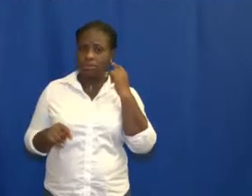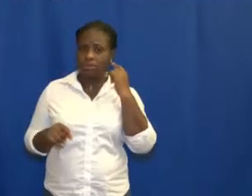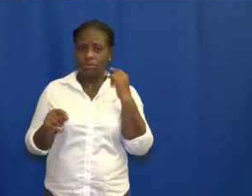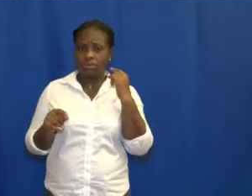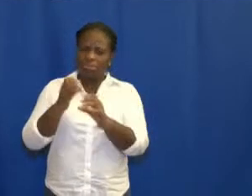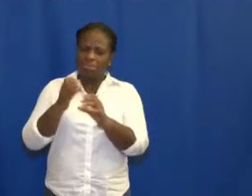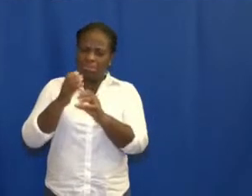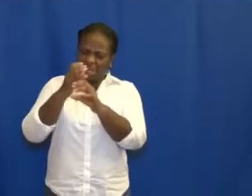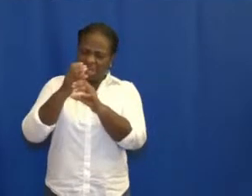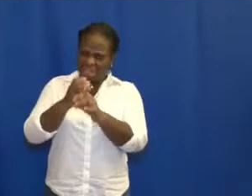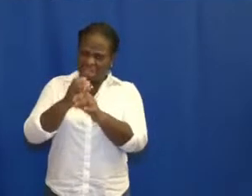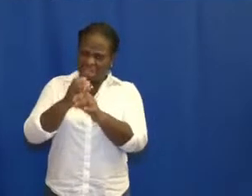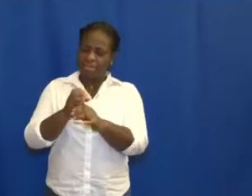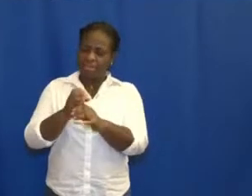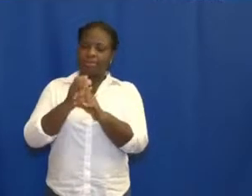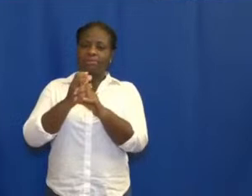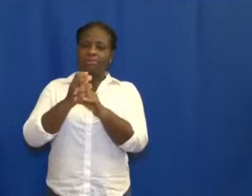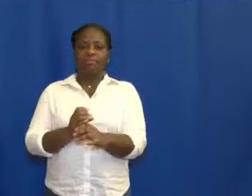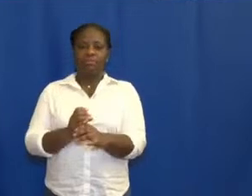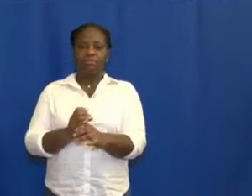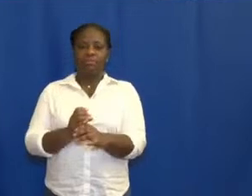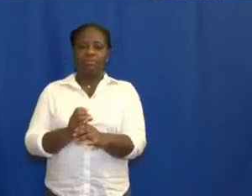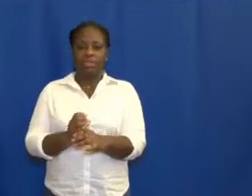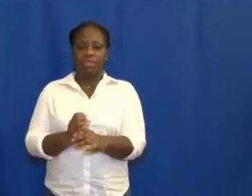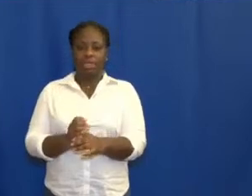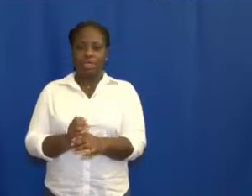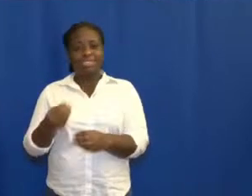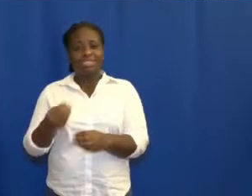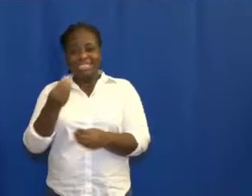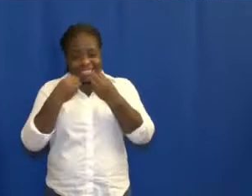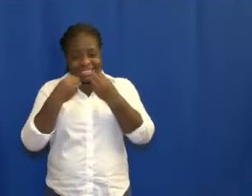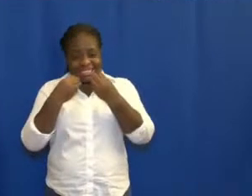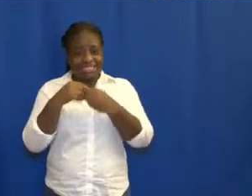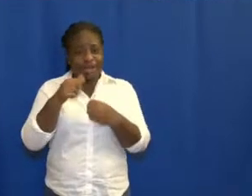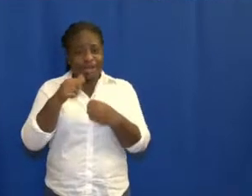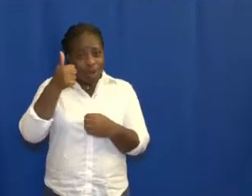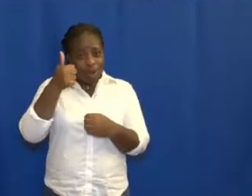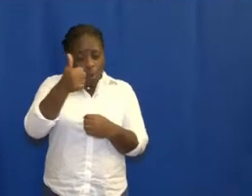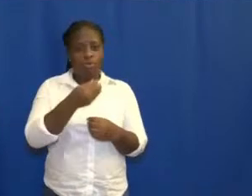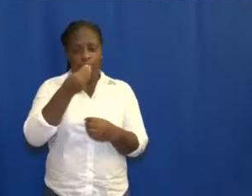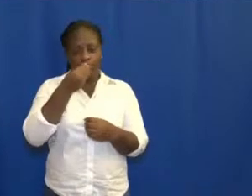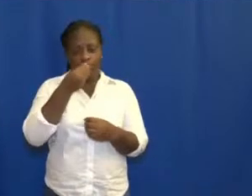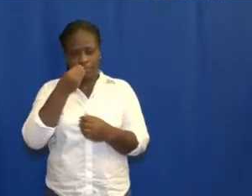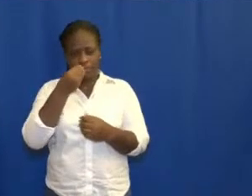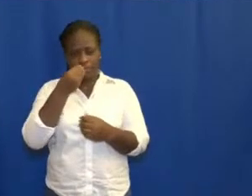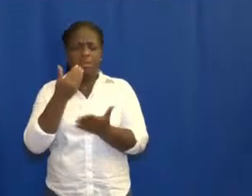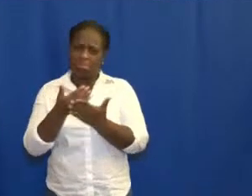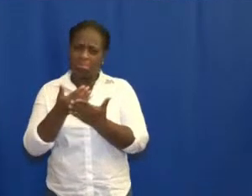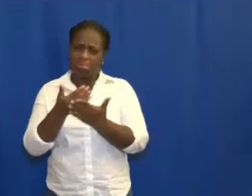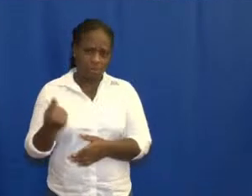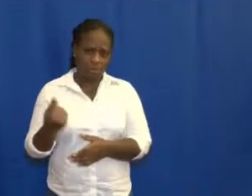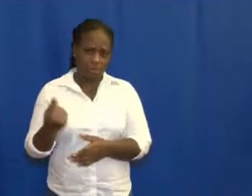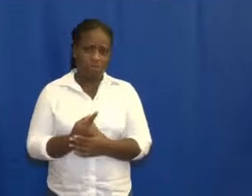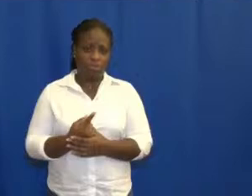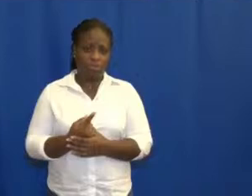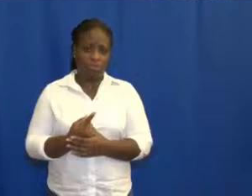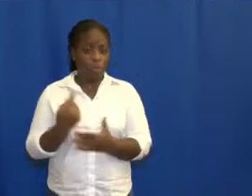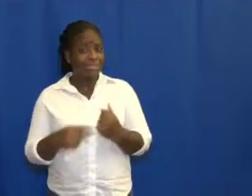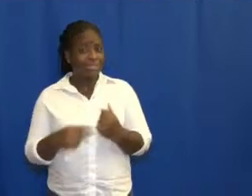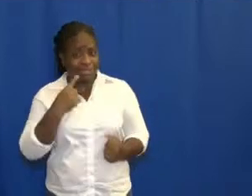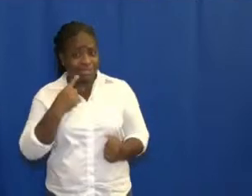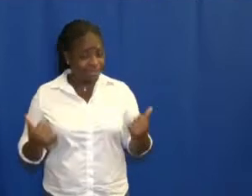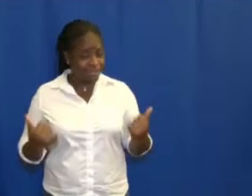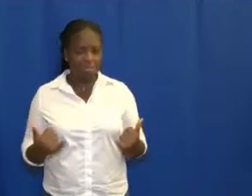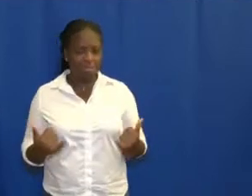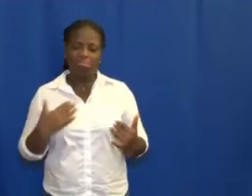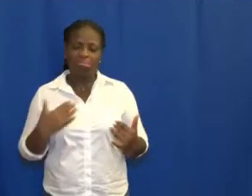he ojogba ni wo ye wo ma ni eni mi panye fai sane mi yo ne